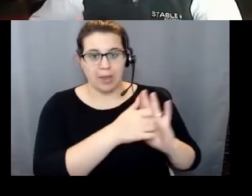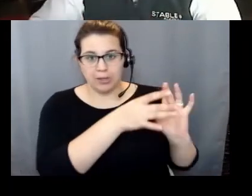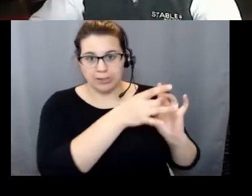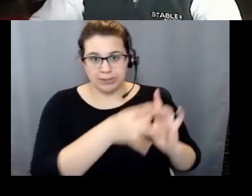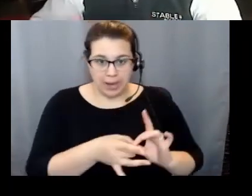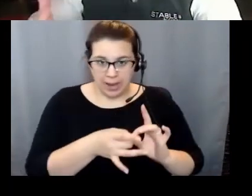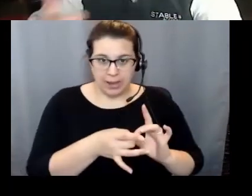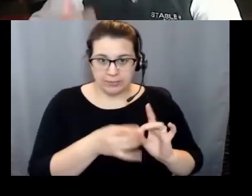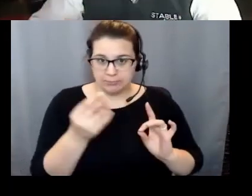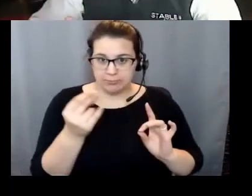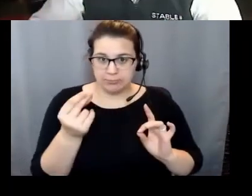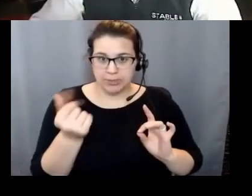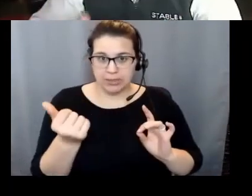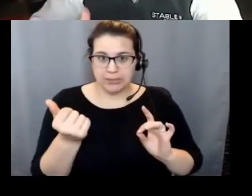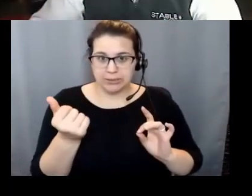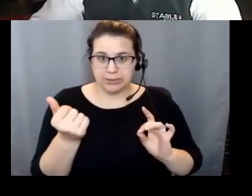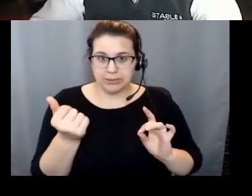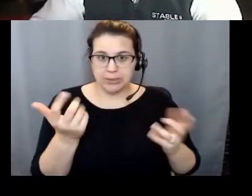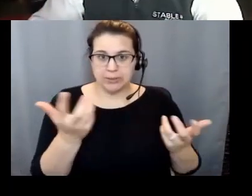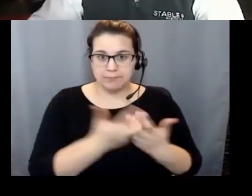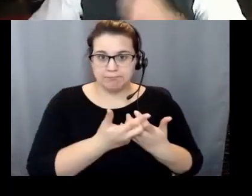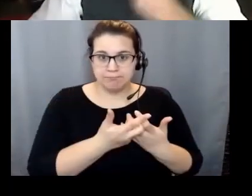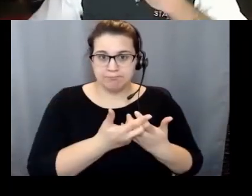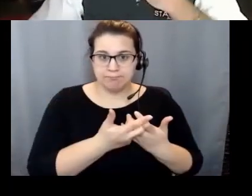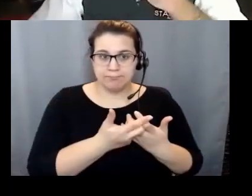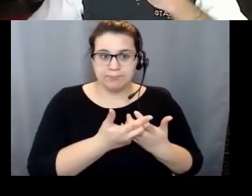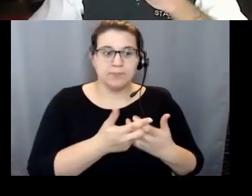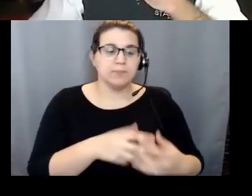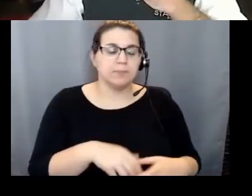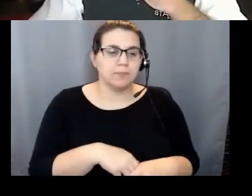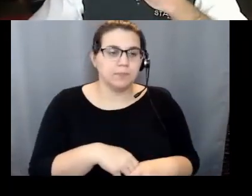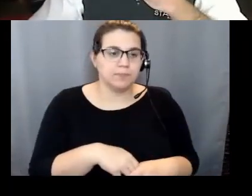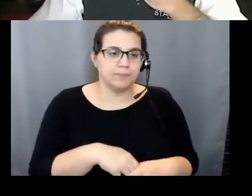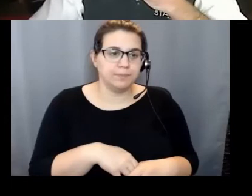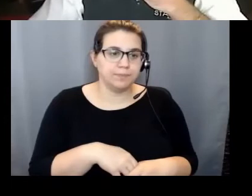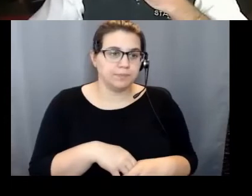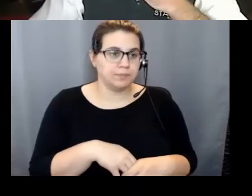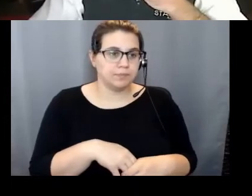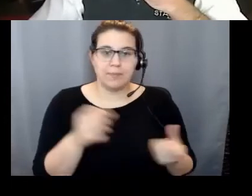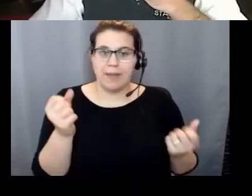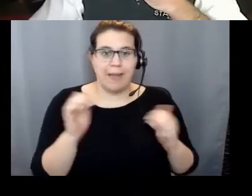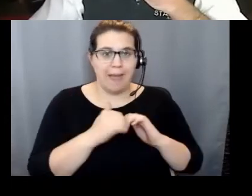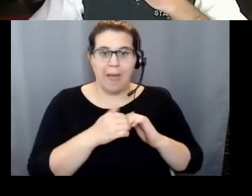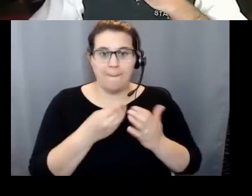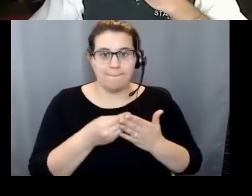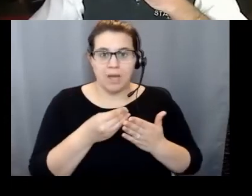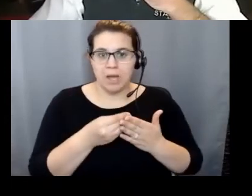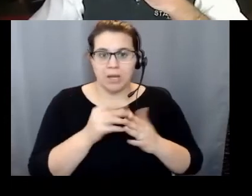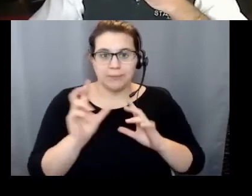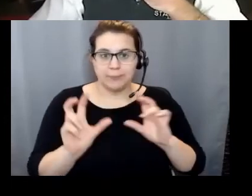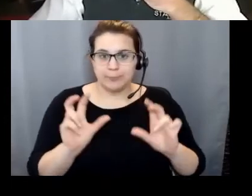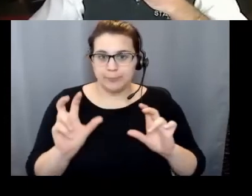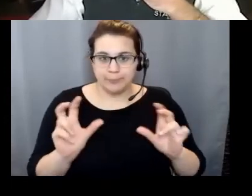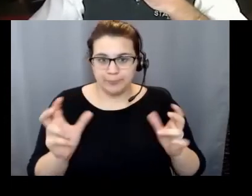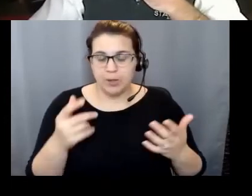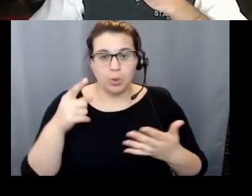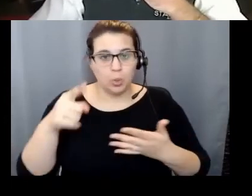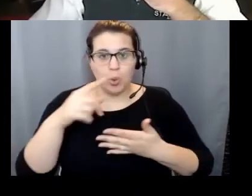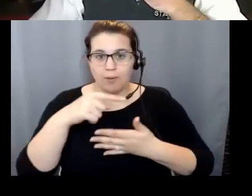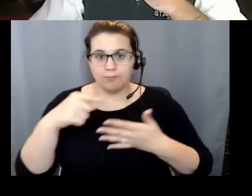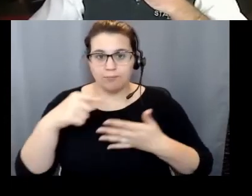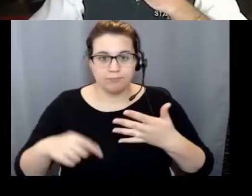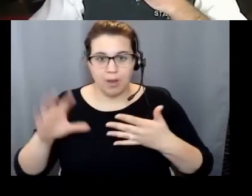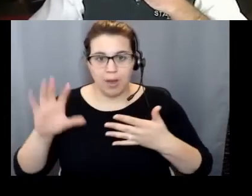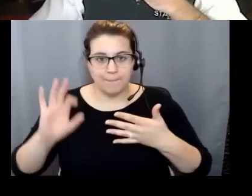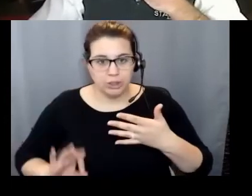available instantaneously and automatically. So how do we want to fund this? Again, you have all of the investment options. You